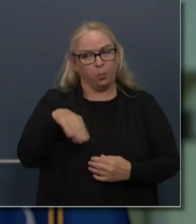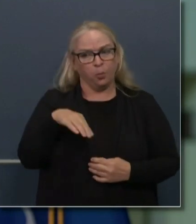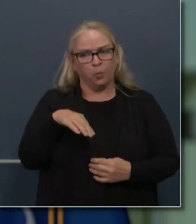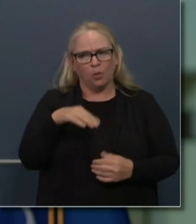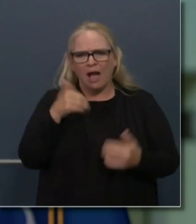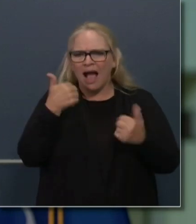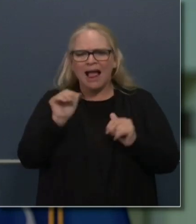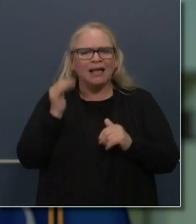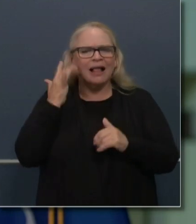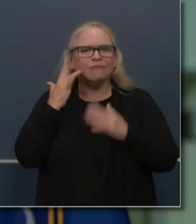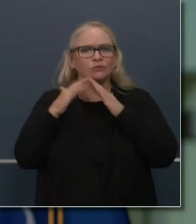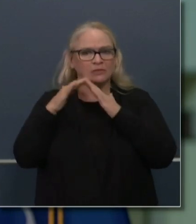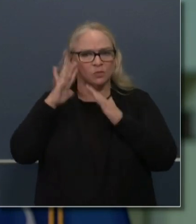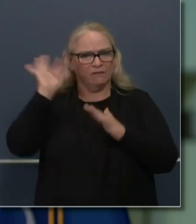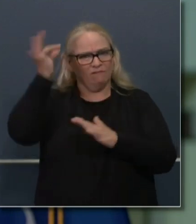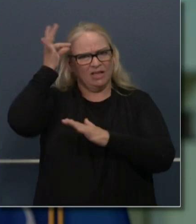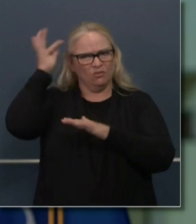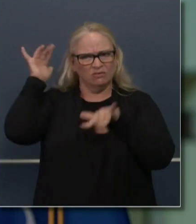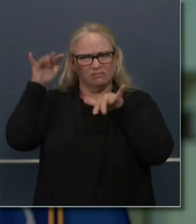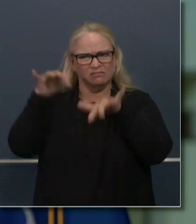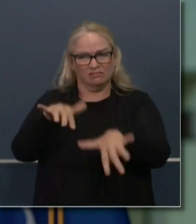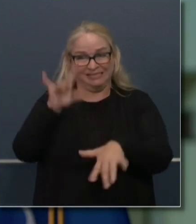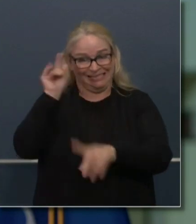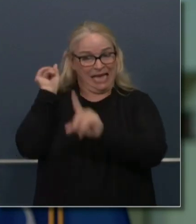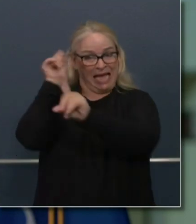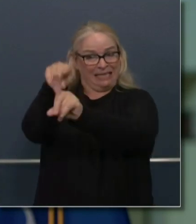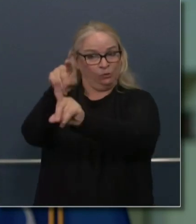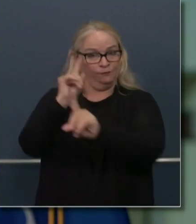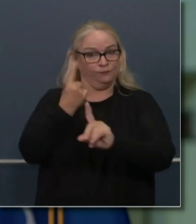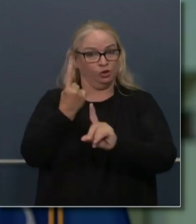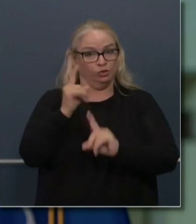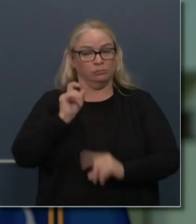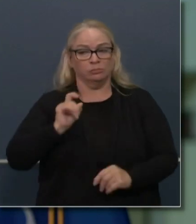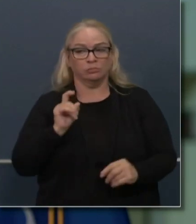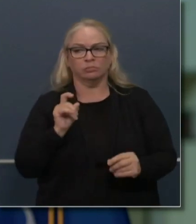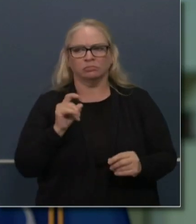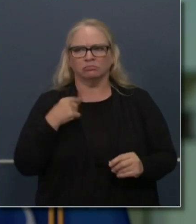response be? Yeah, the answer is no, and we'd reject it.